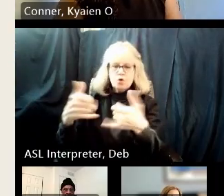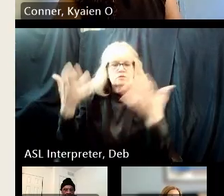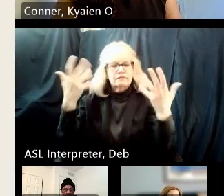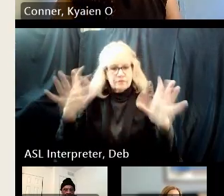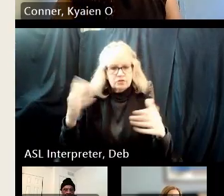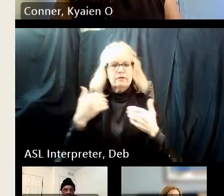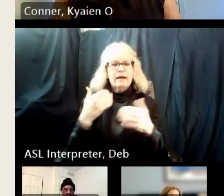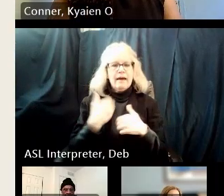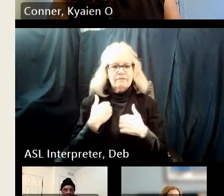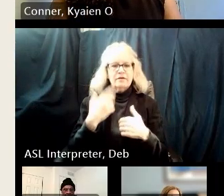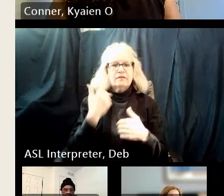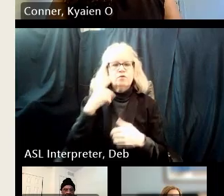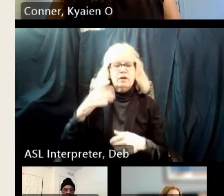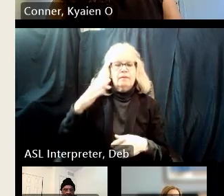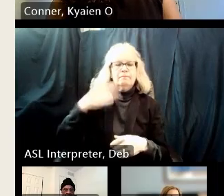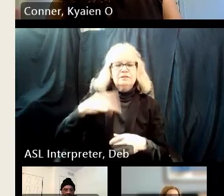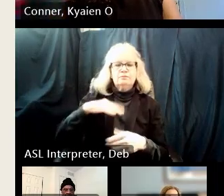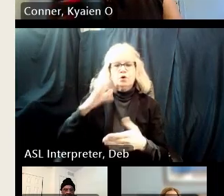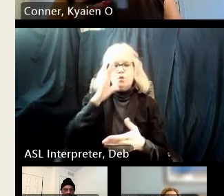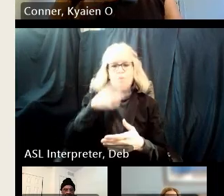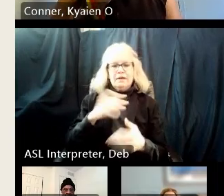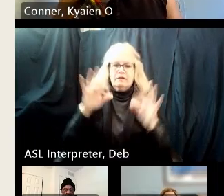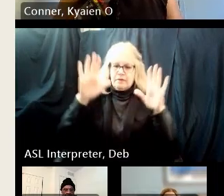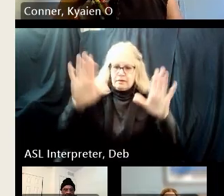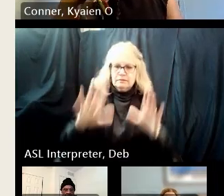Pittsburgh Women of Excellence